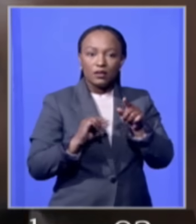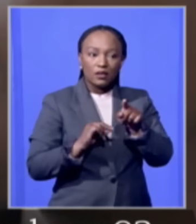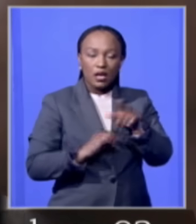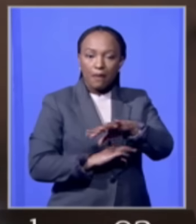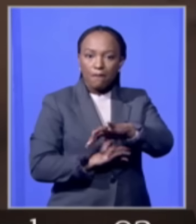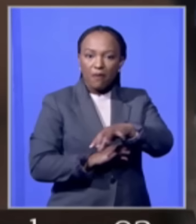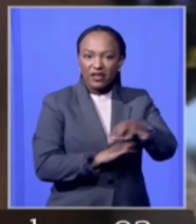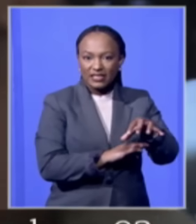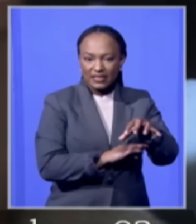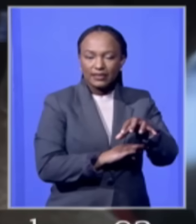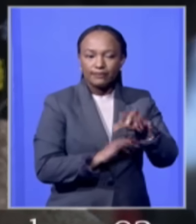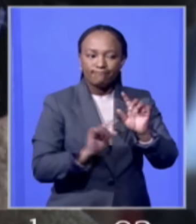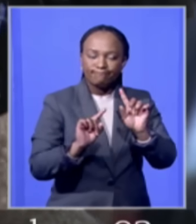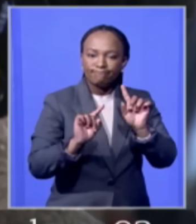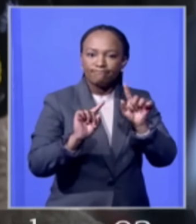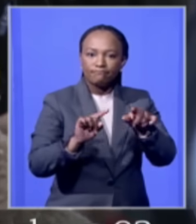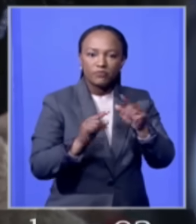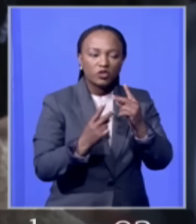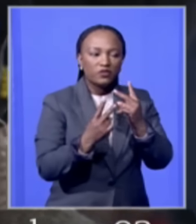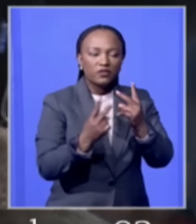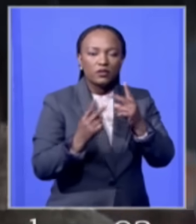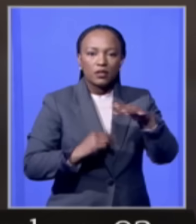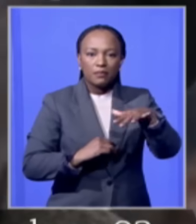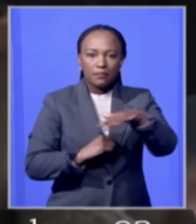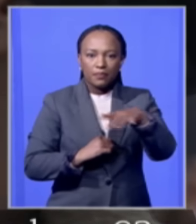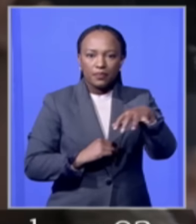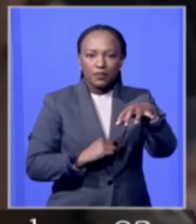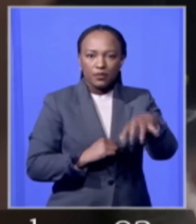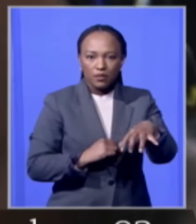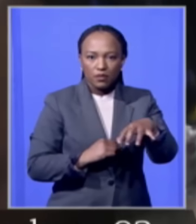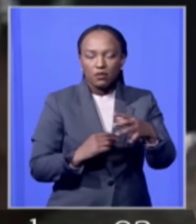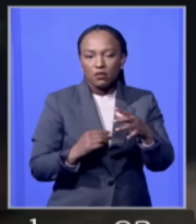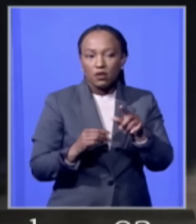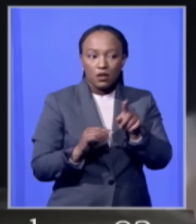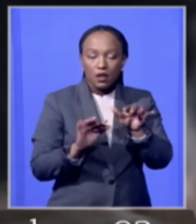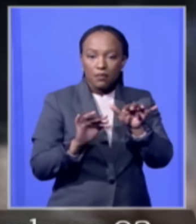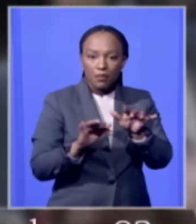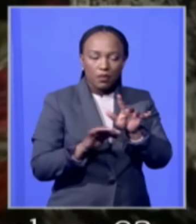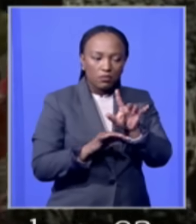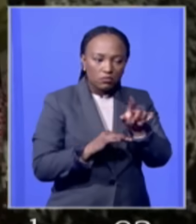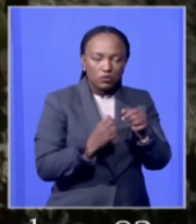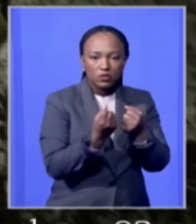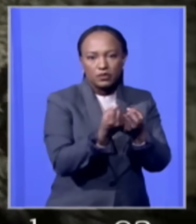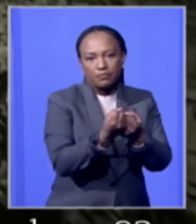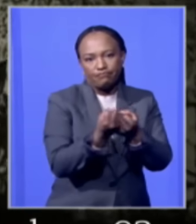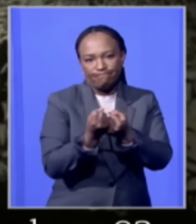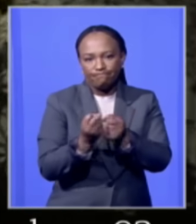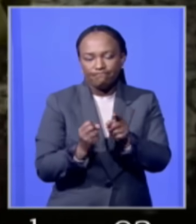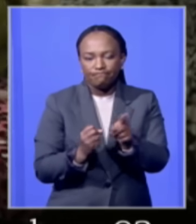a gare go etela mafelo a a amilwego gampe le go fa batswasehlabelo ba mafula kimollo.